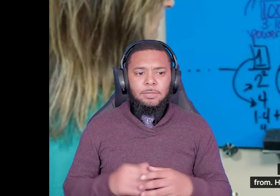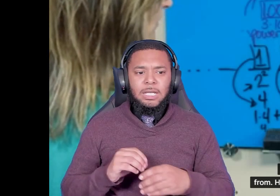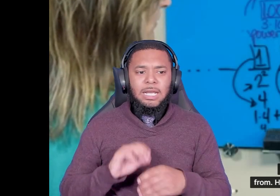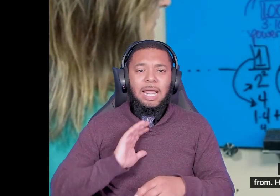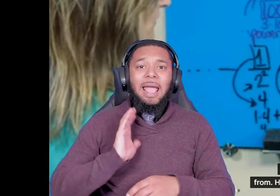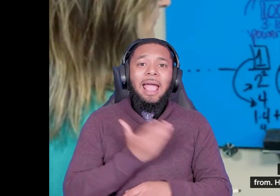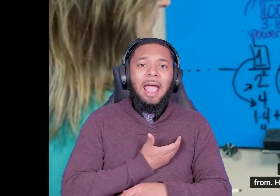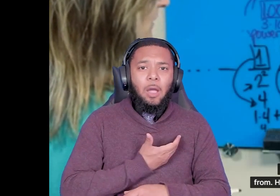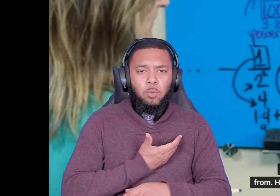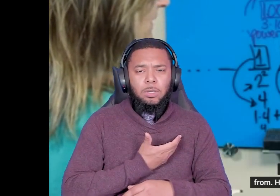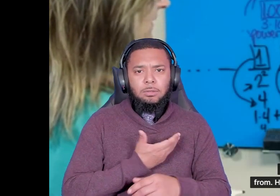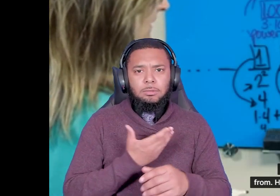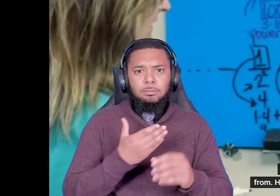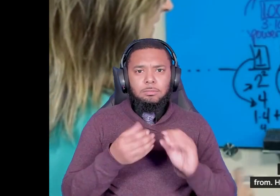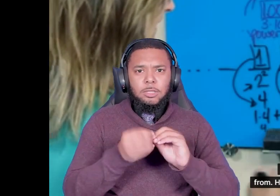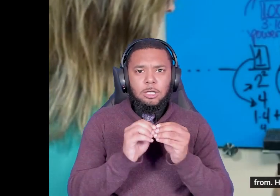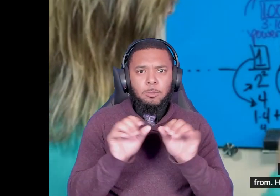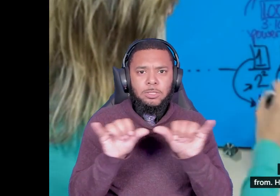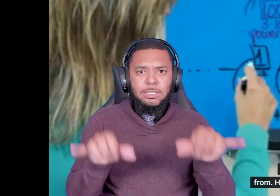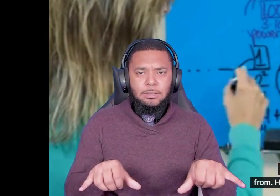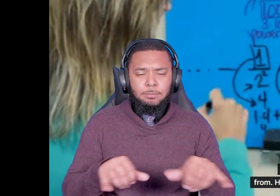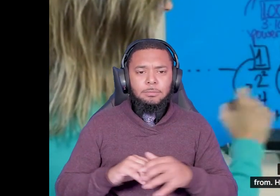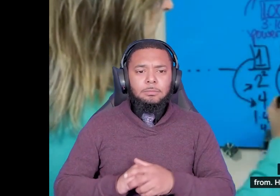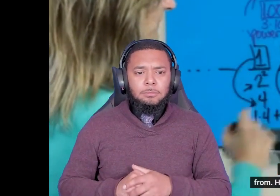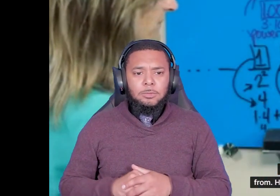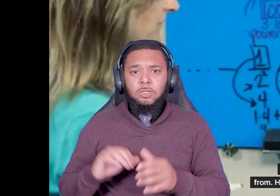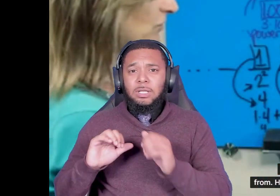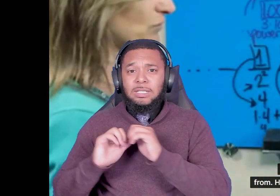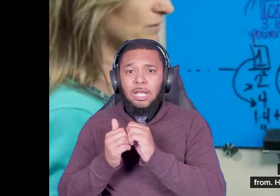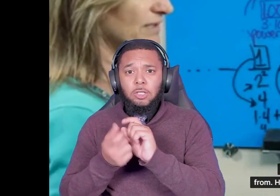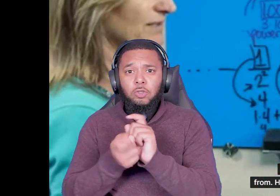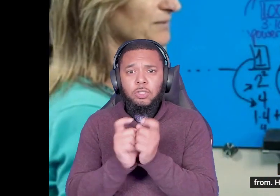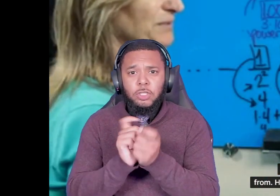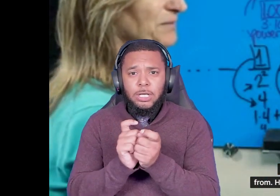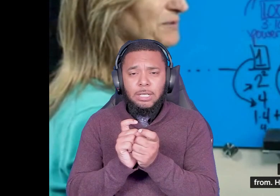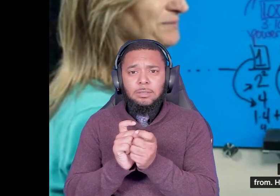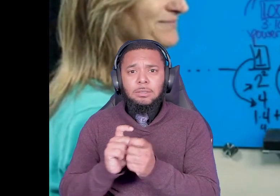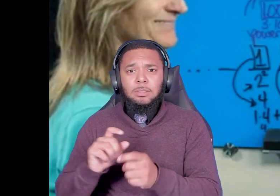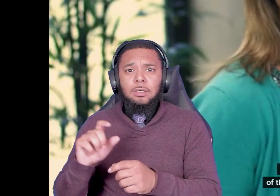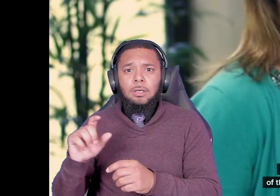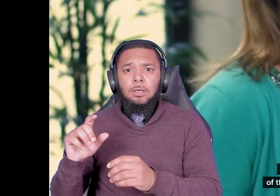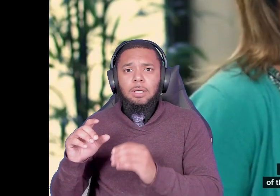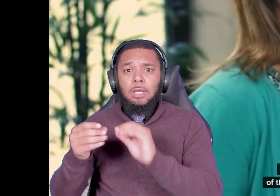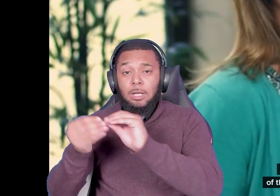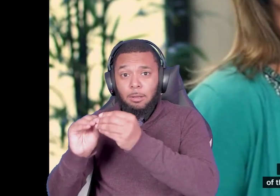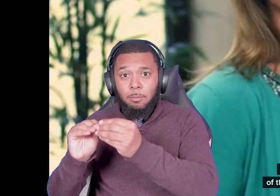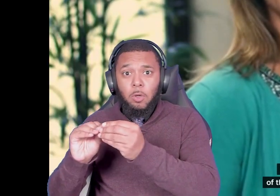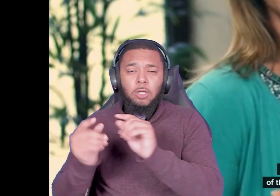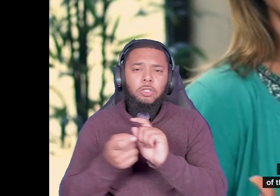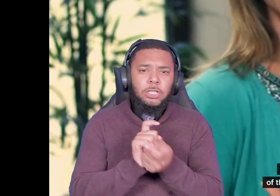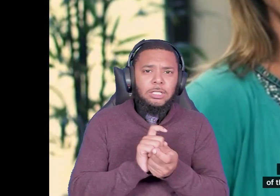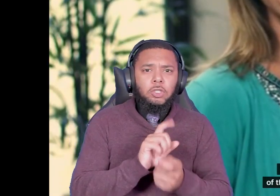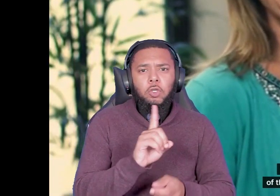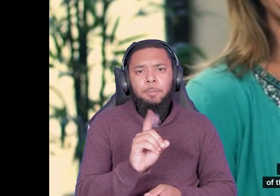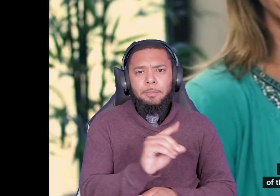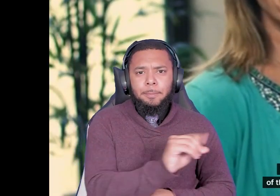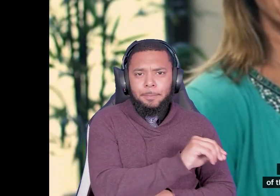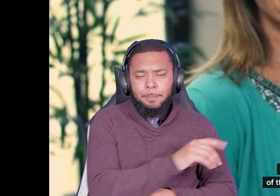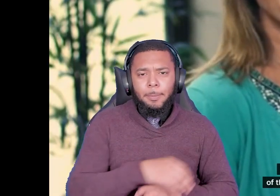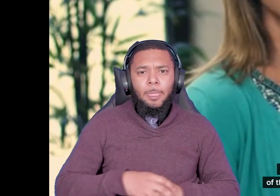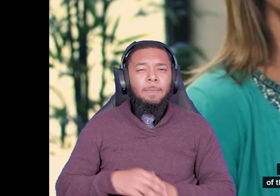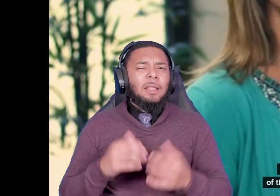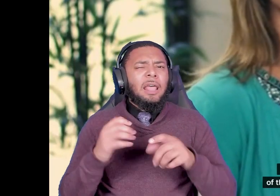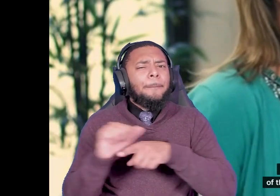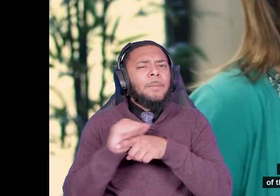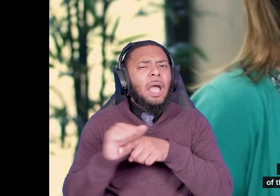how you can convert from a binary number to a decimal number. Let's practice by trying a couple